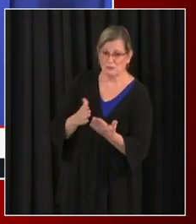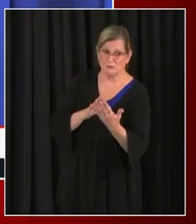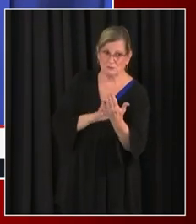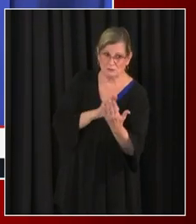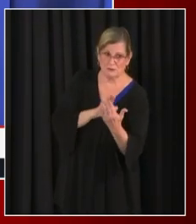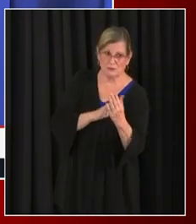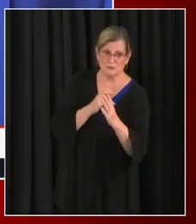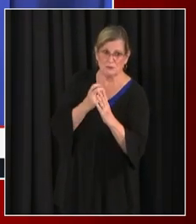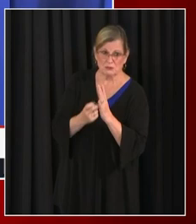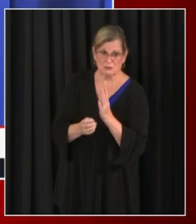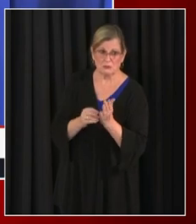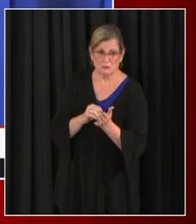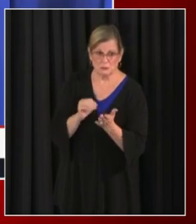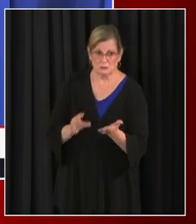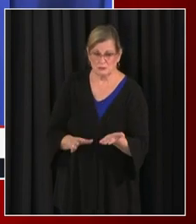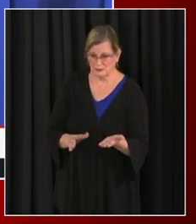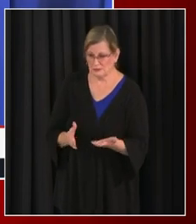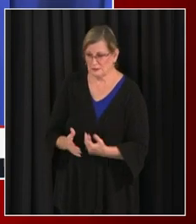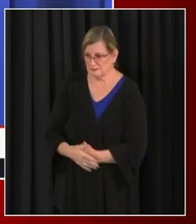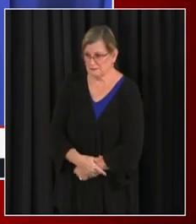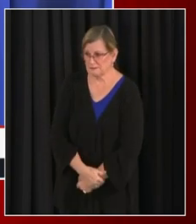students.